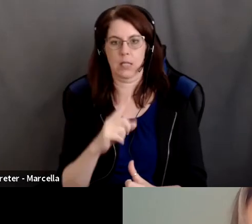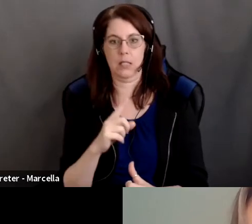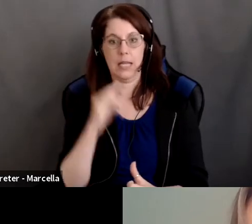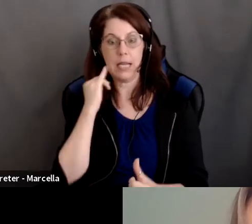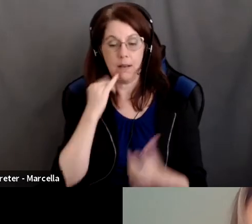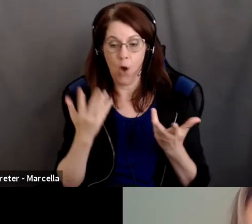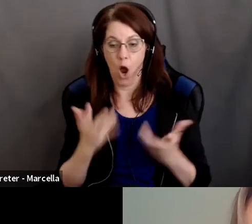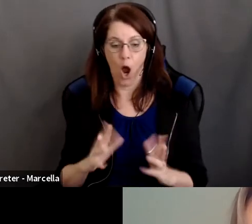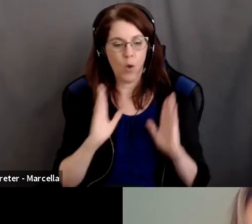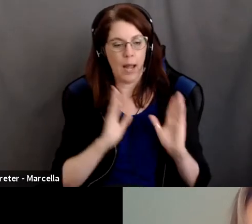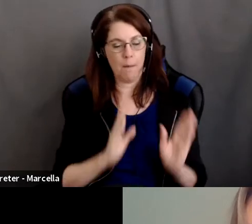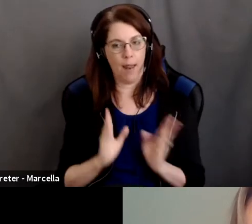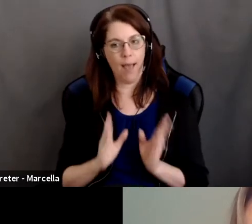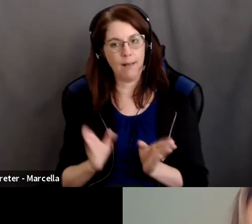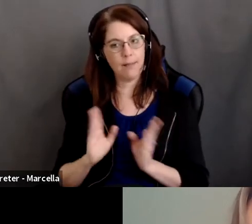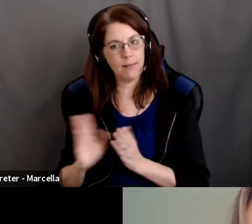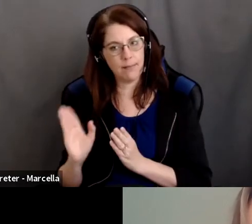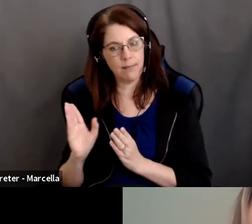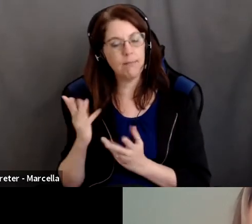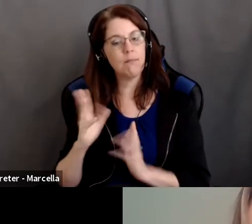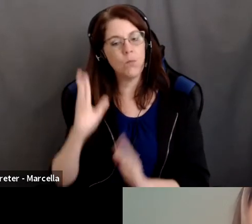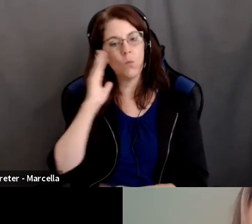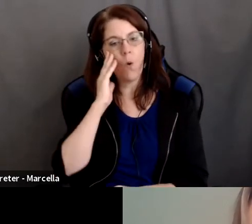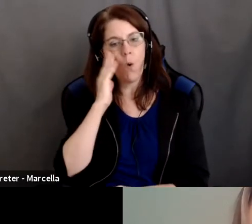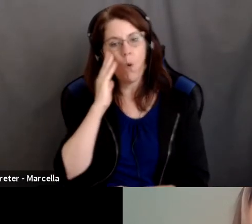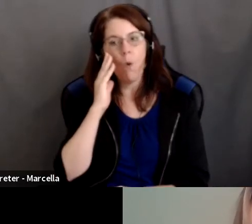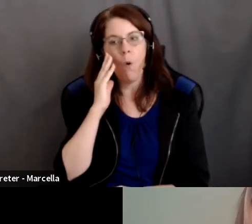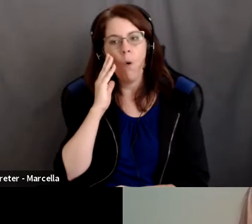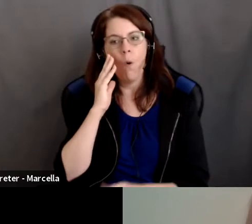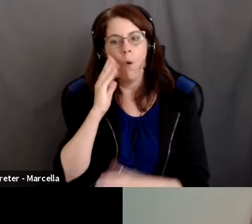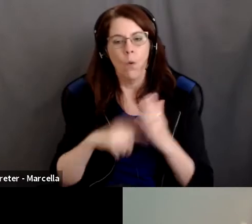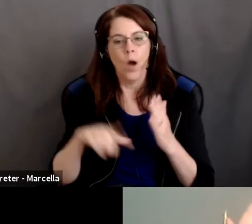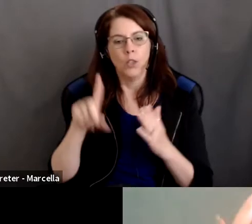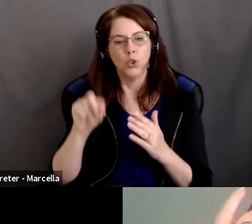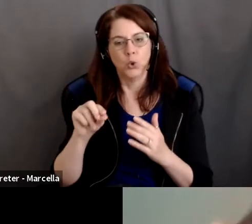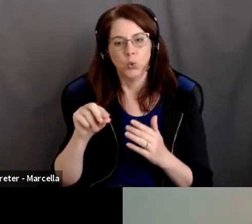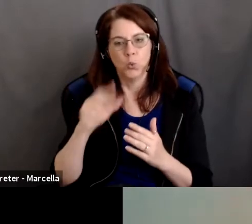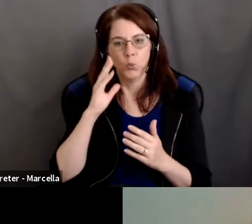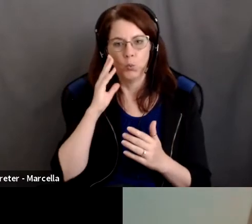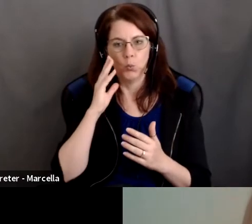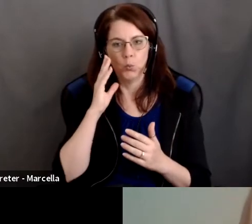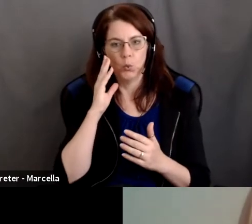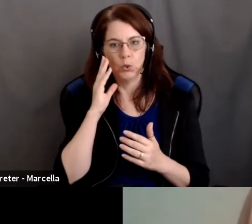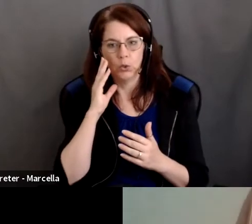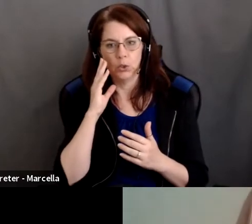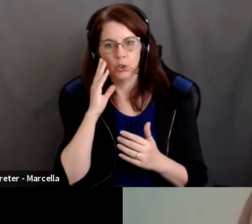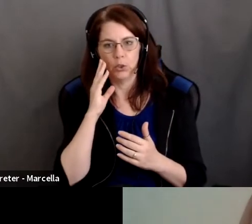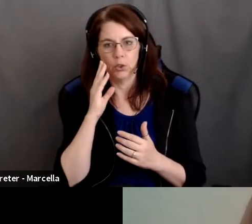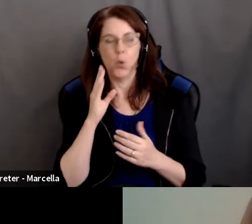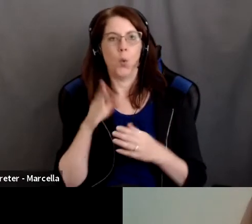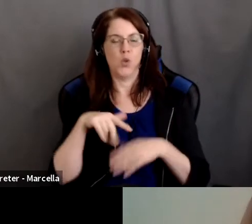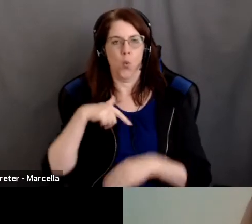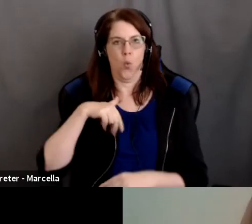made plans for it, of course, you know what you've got to do. You'll know which way you have to walk out the